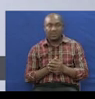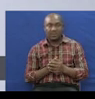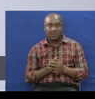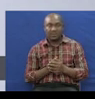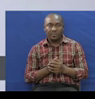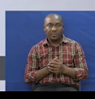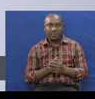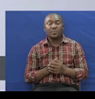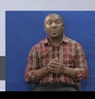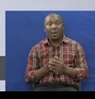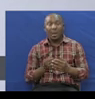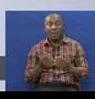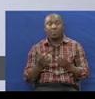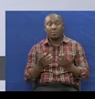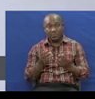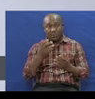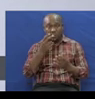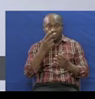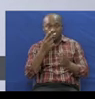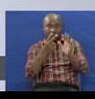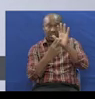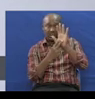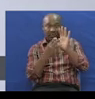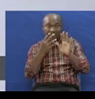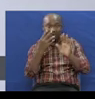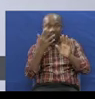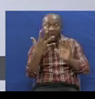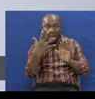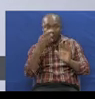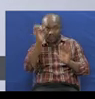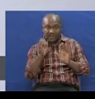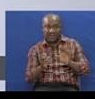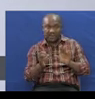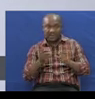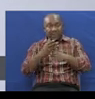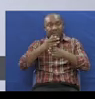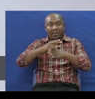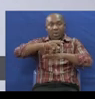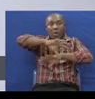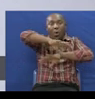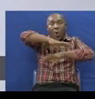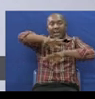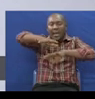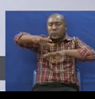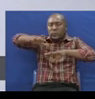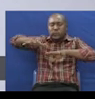75% or 3/4 of the Earth's surface is covered by water